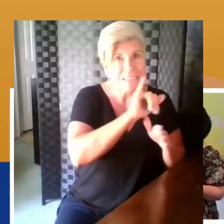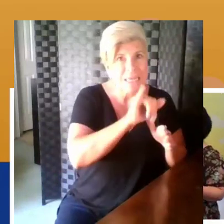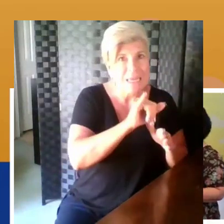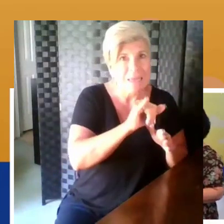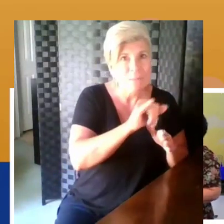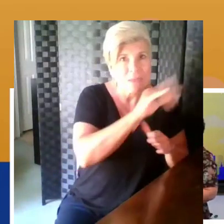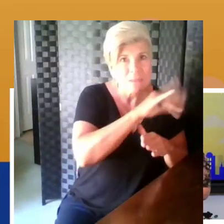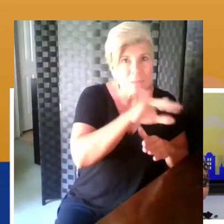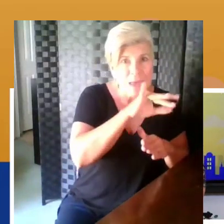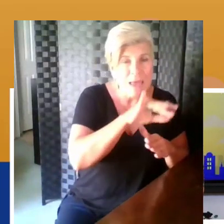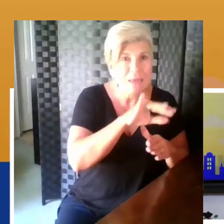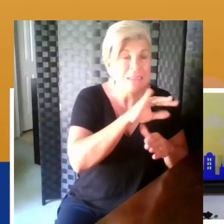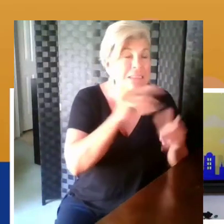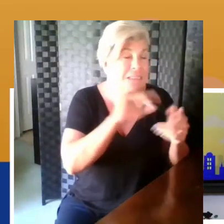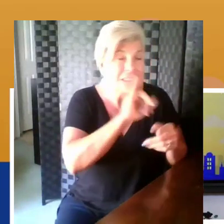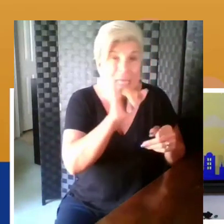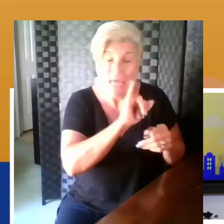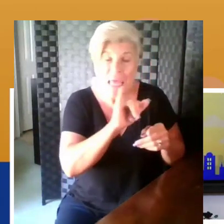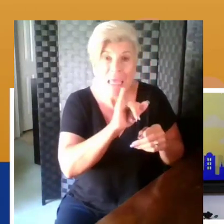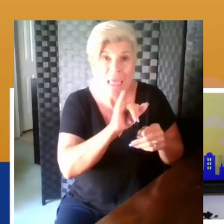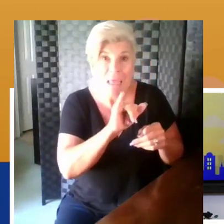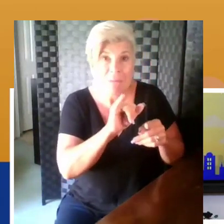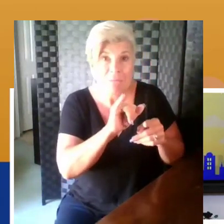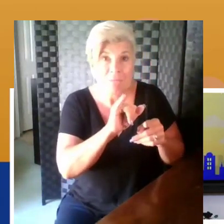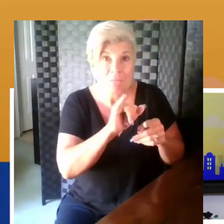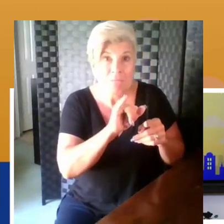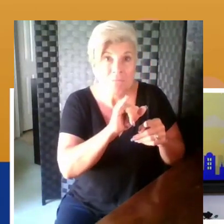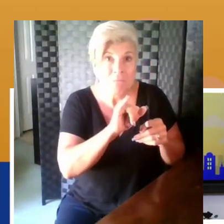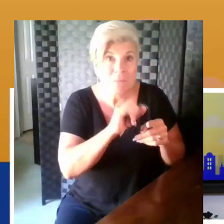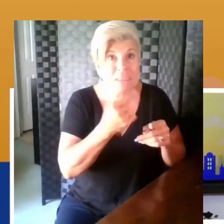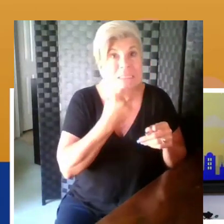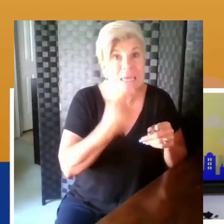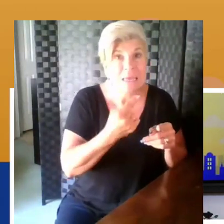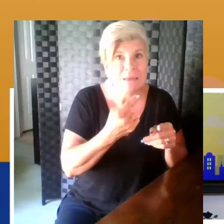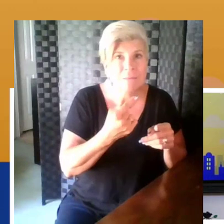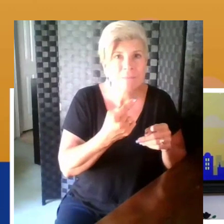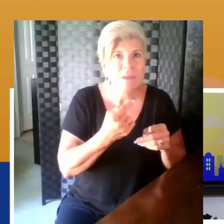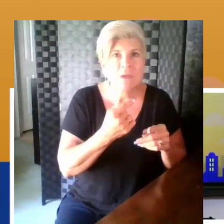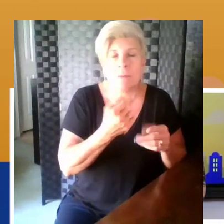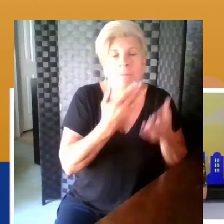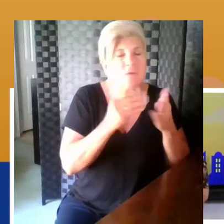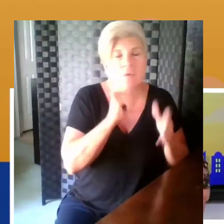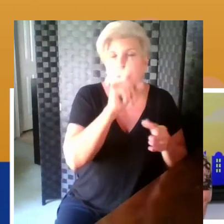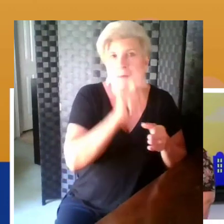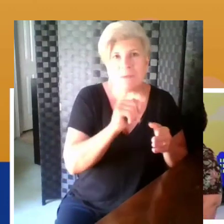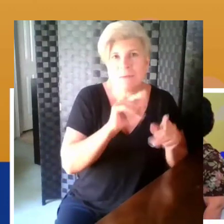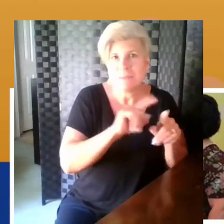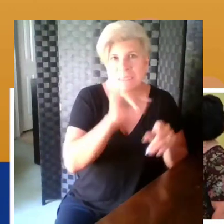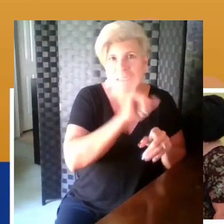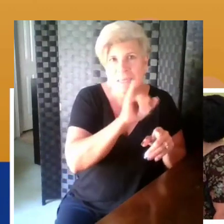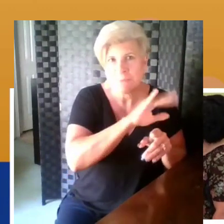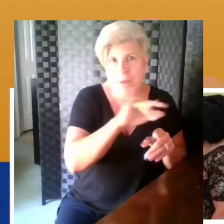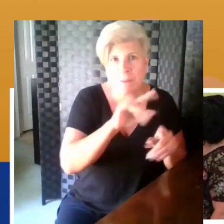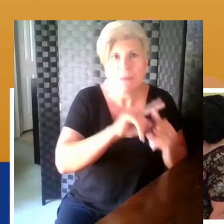spelled. They may or may not share the same spelling, but they do share the same